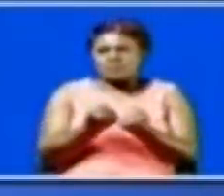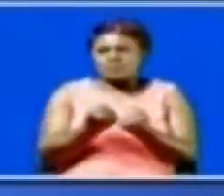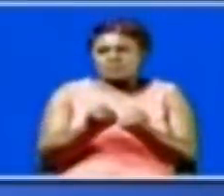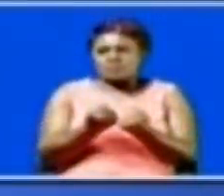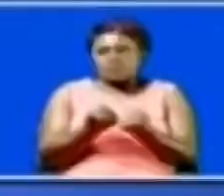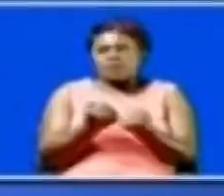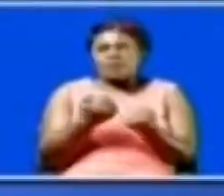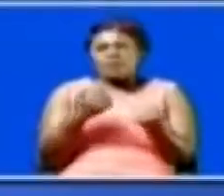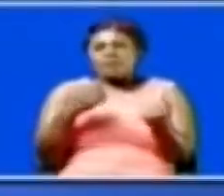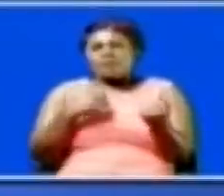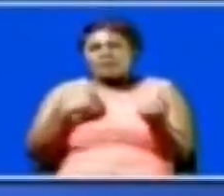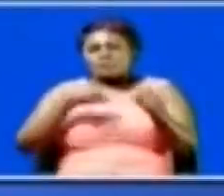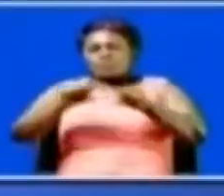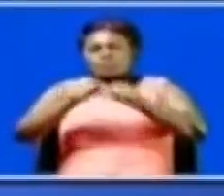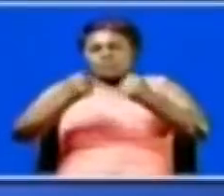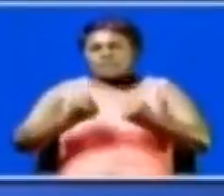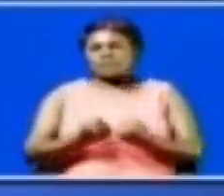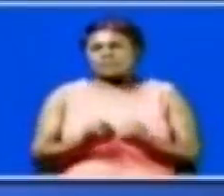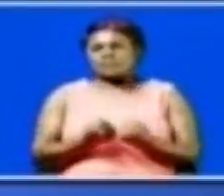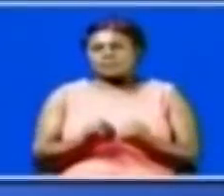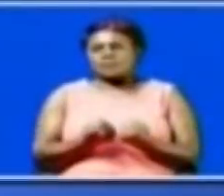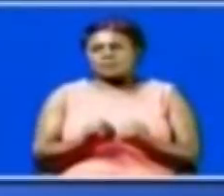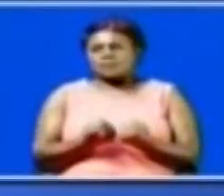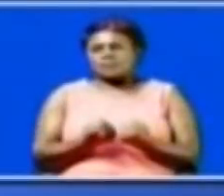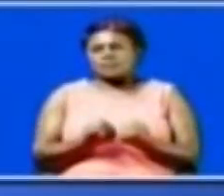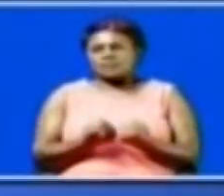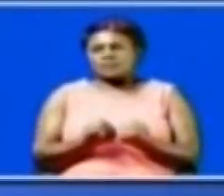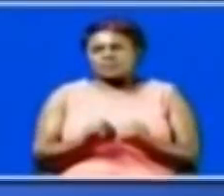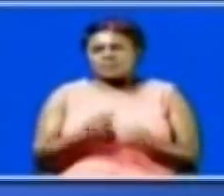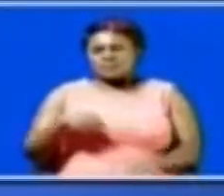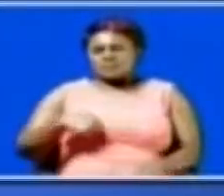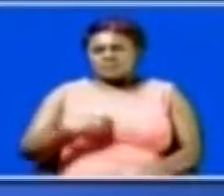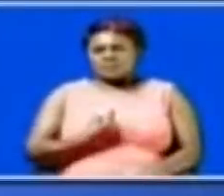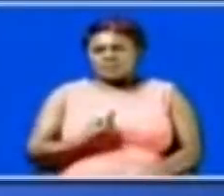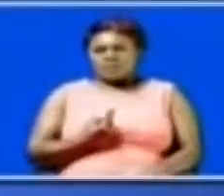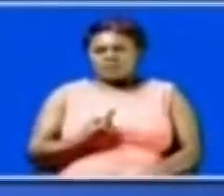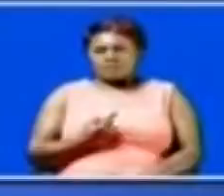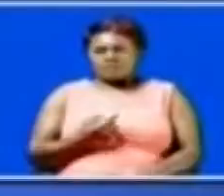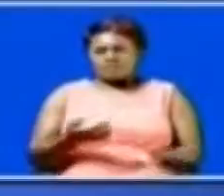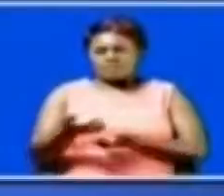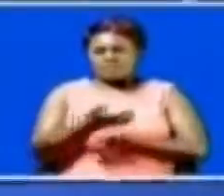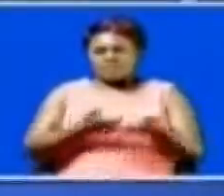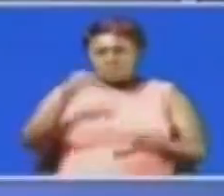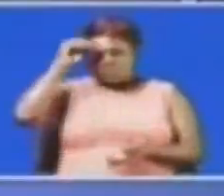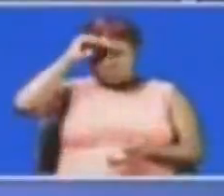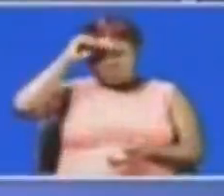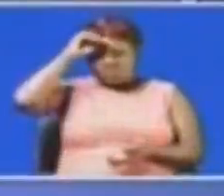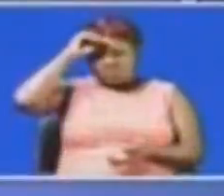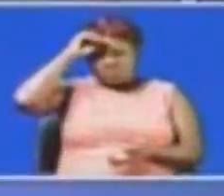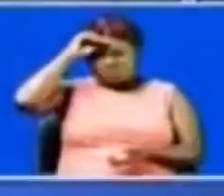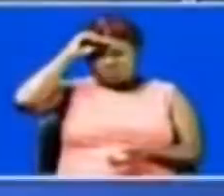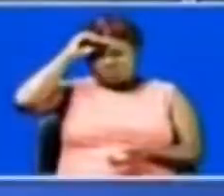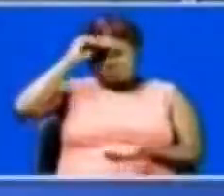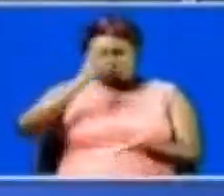You have a society whose self-perception economically and its